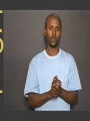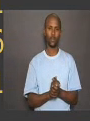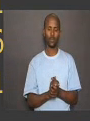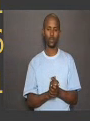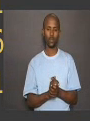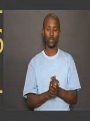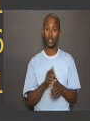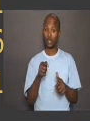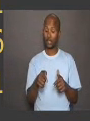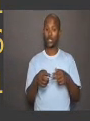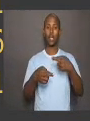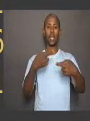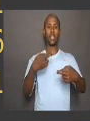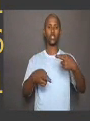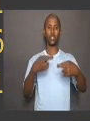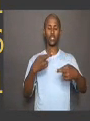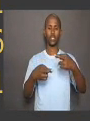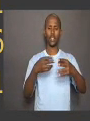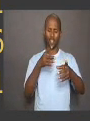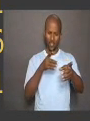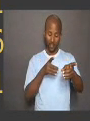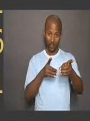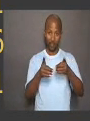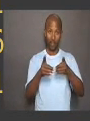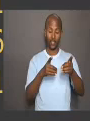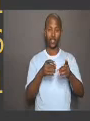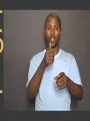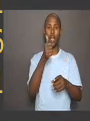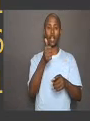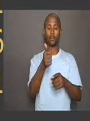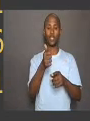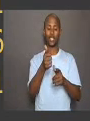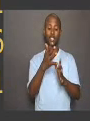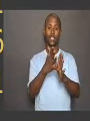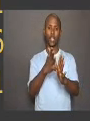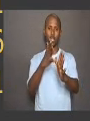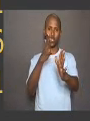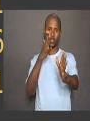This relationship defines an arithmetic sequence.